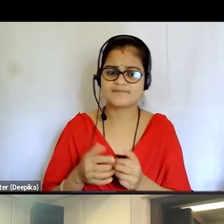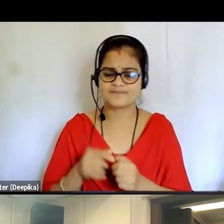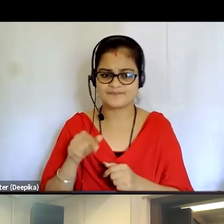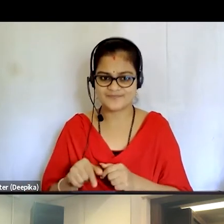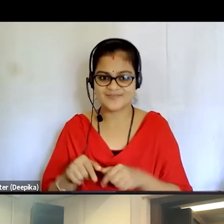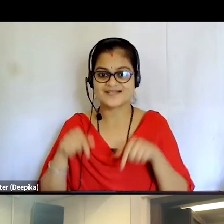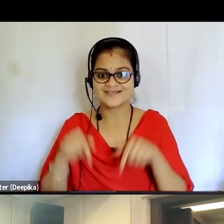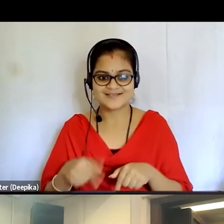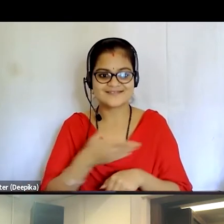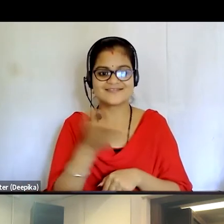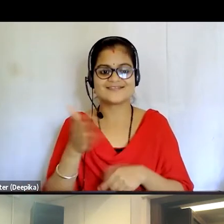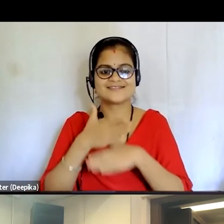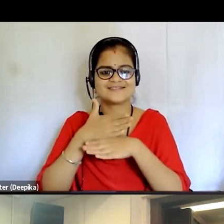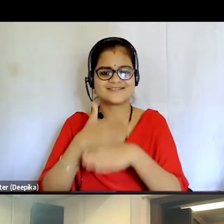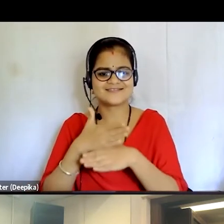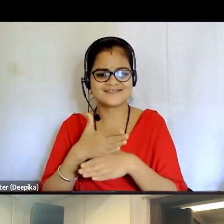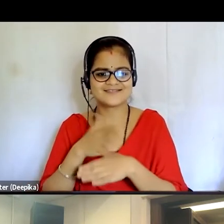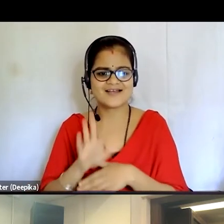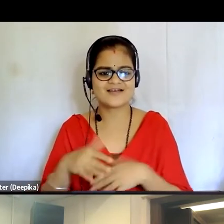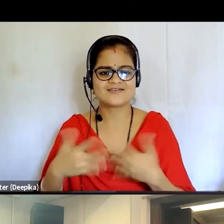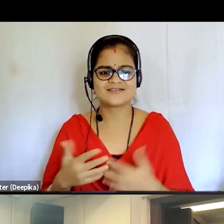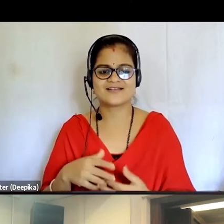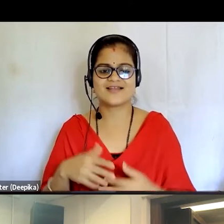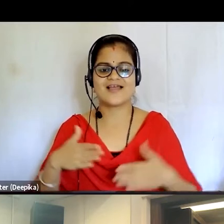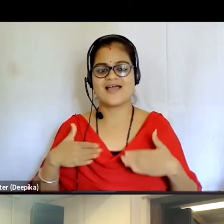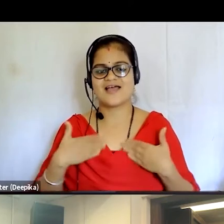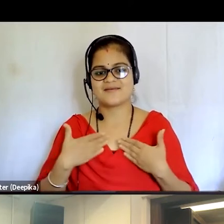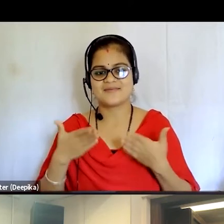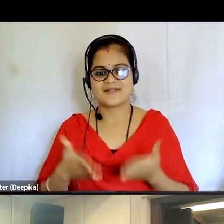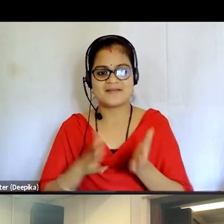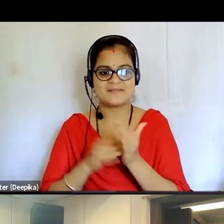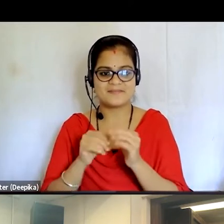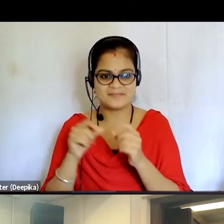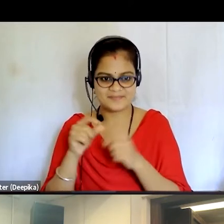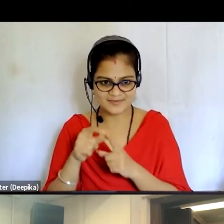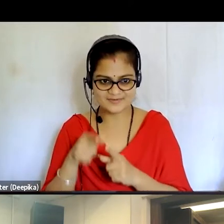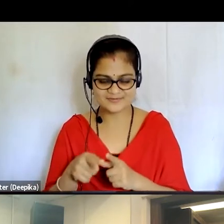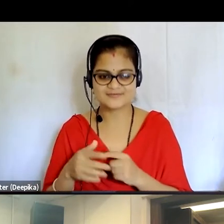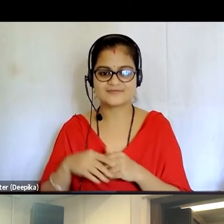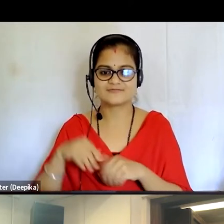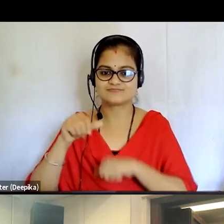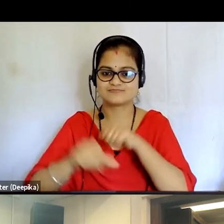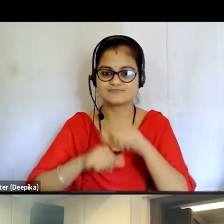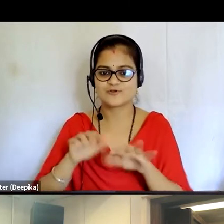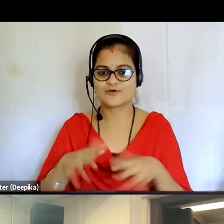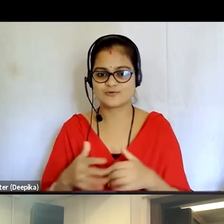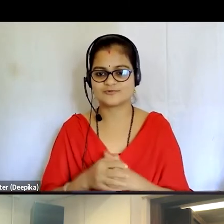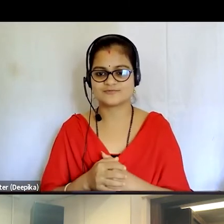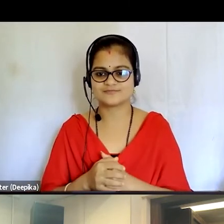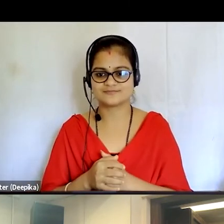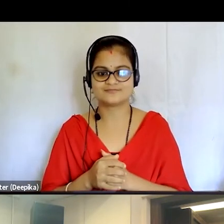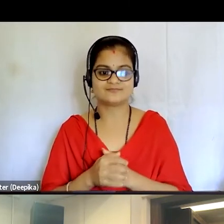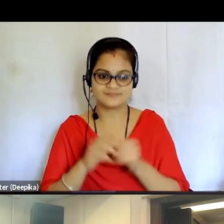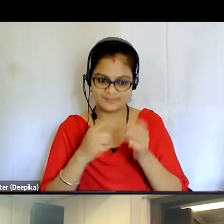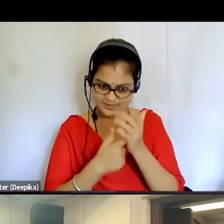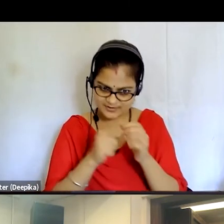would be nice for you to share how you arrived at the MAP Mogo and that whole process of creation. Raji, would